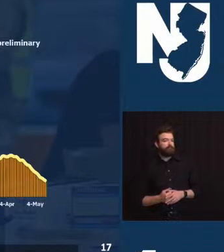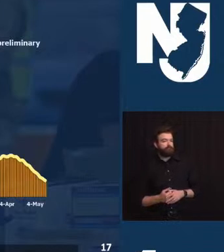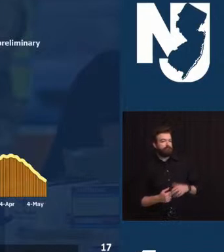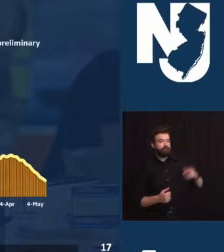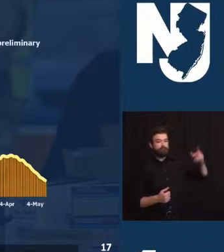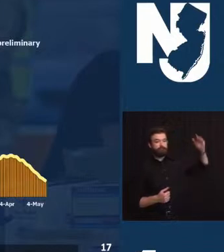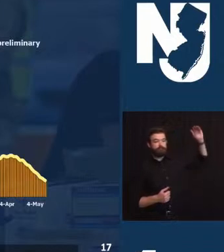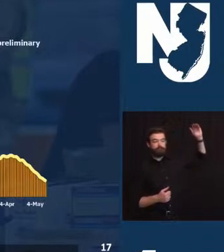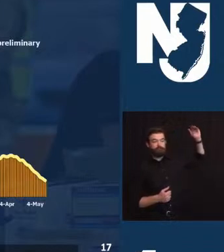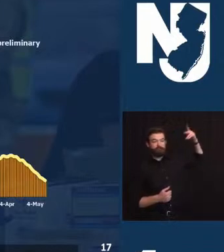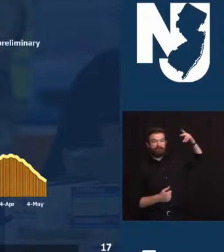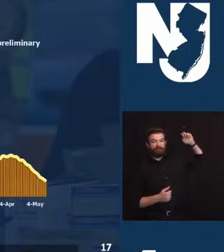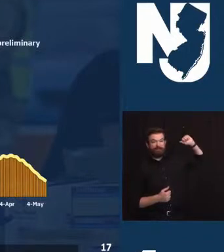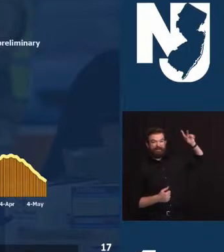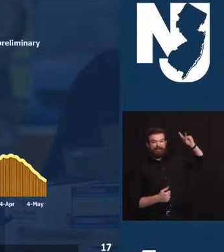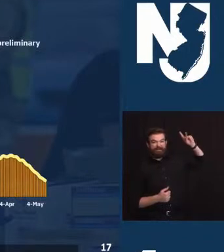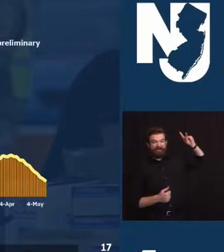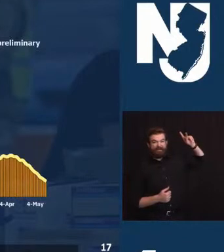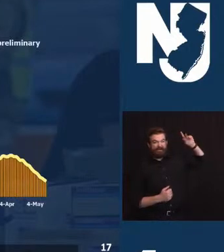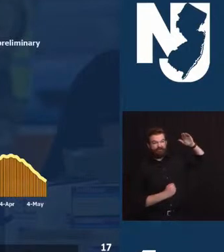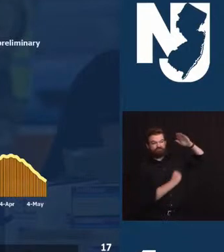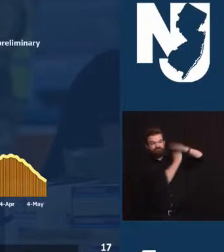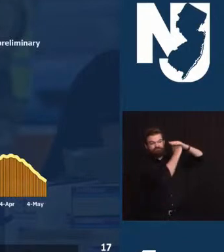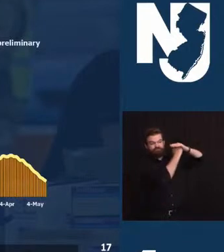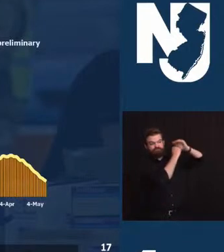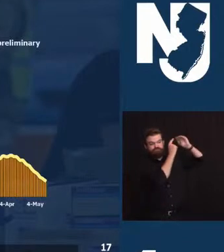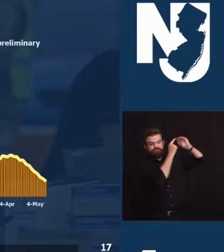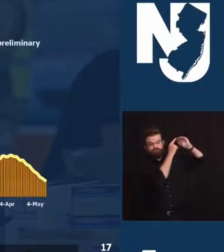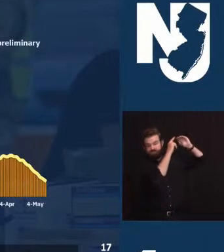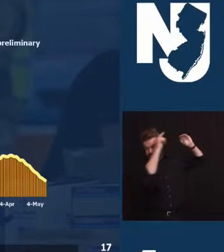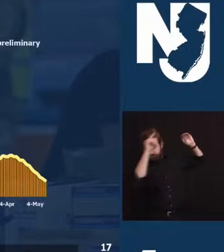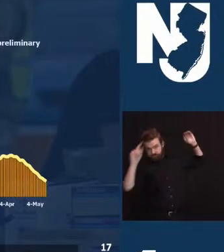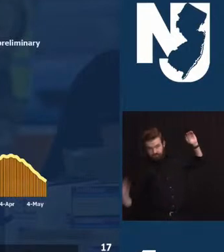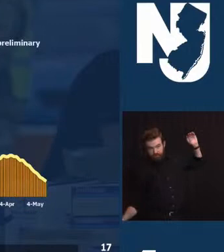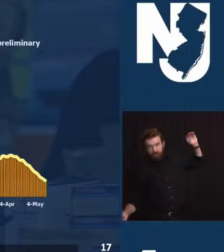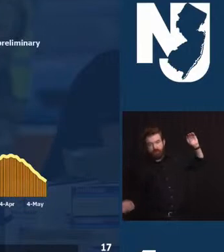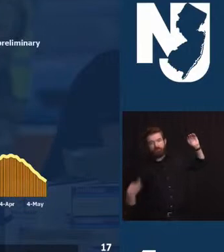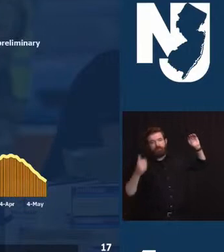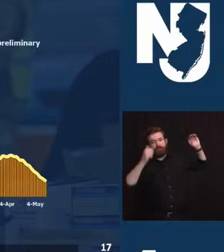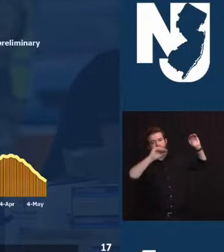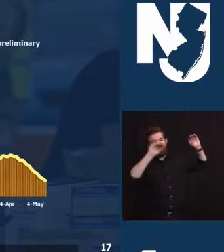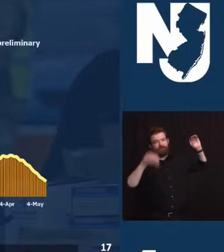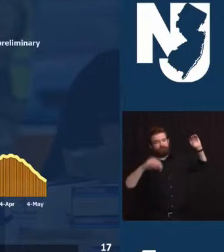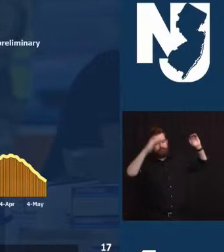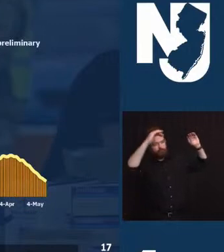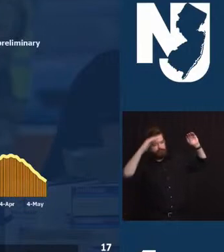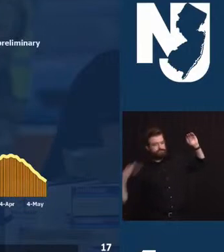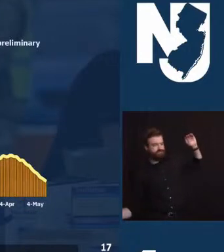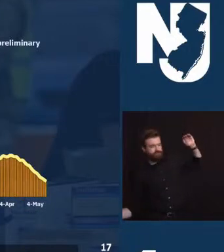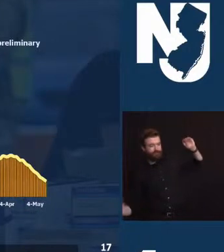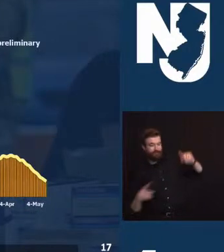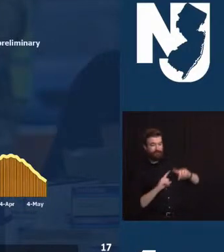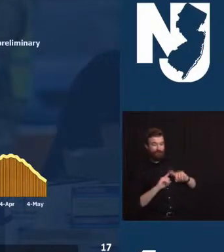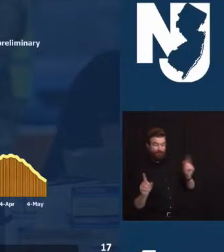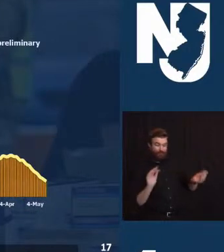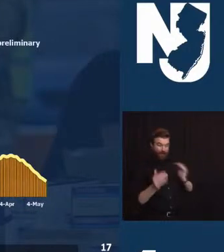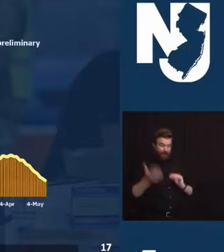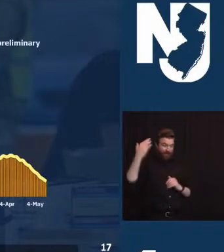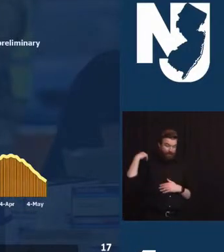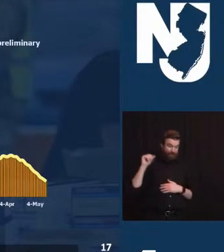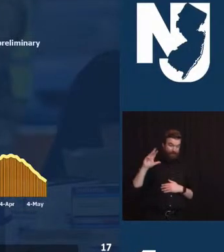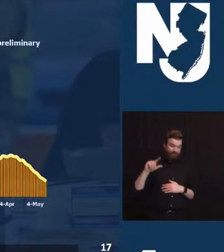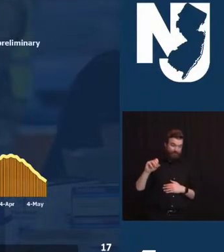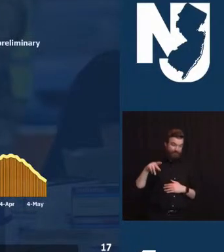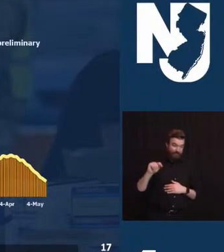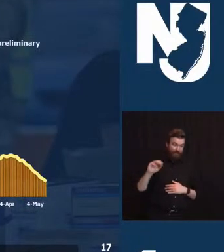double what it was last summer. Now, again, with vaccines, we're in a dramatically different place. So thank you, Dan, for pulling that up. Pat,